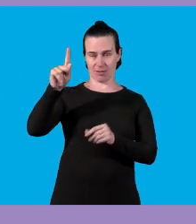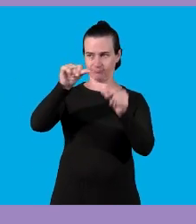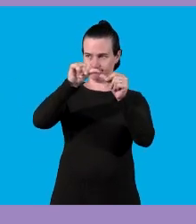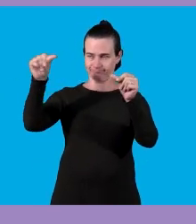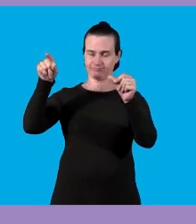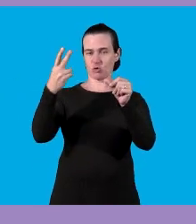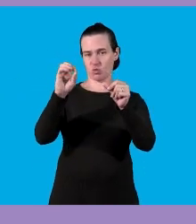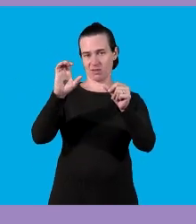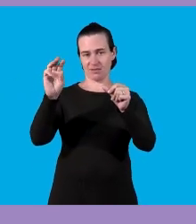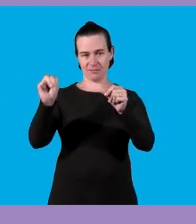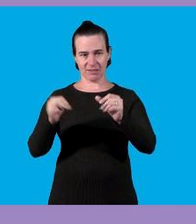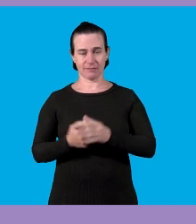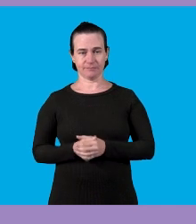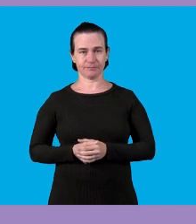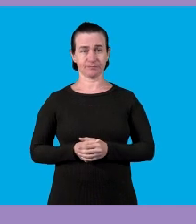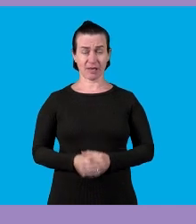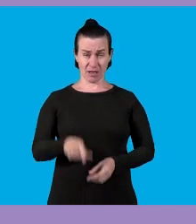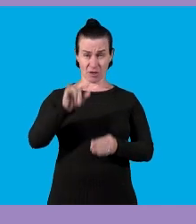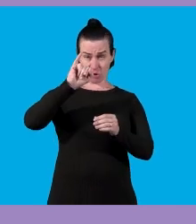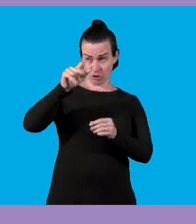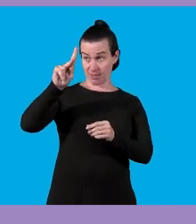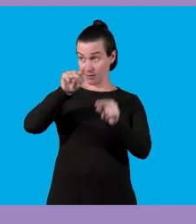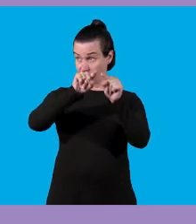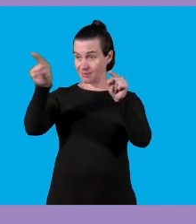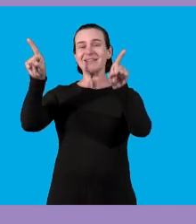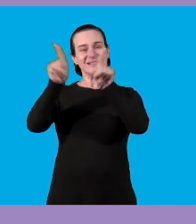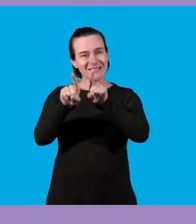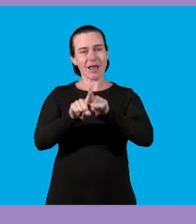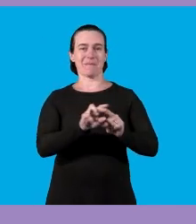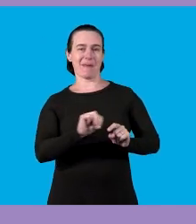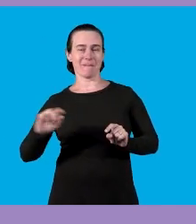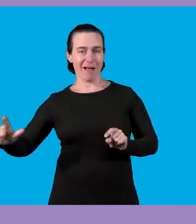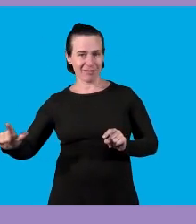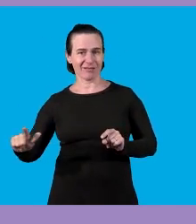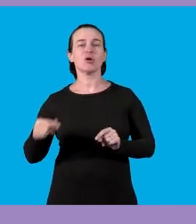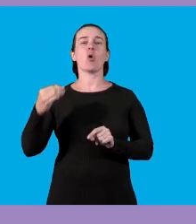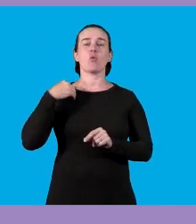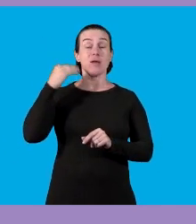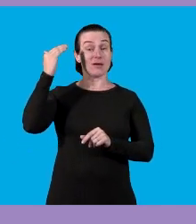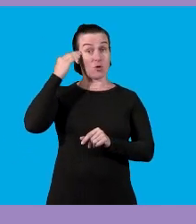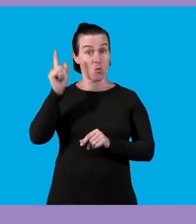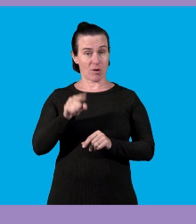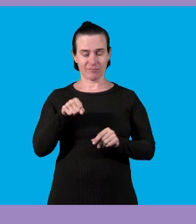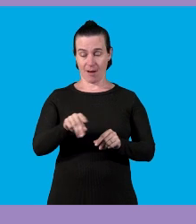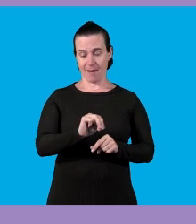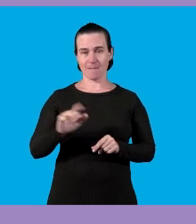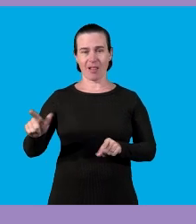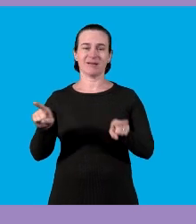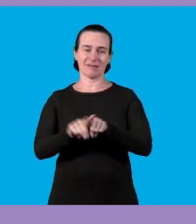side, which would be, because jk equals to ml, therefore ml also equals to